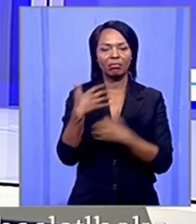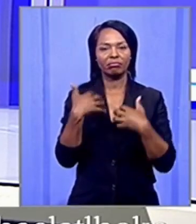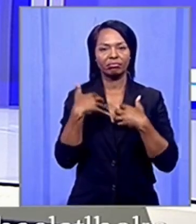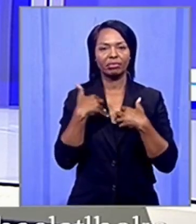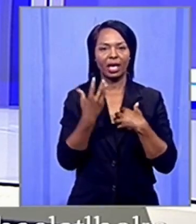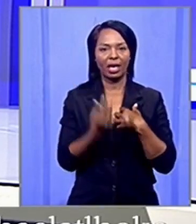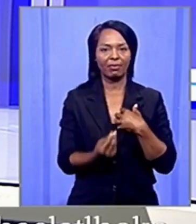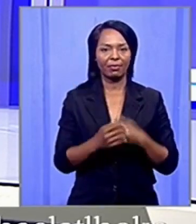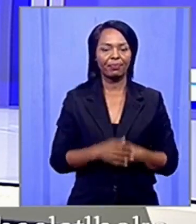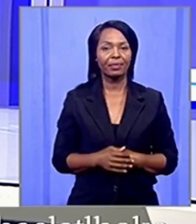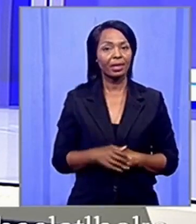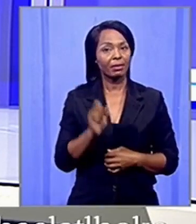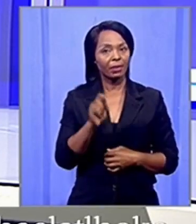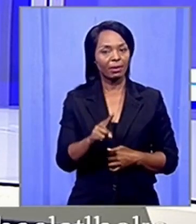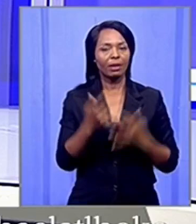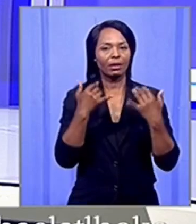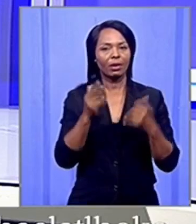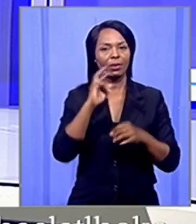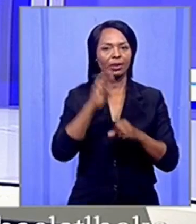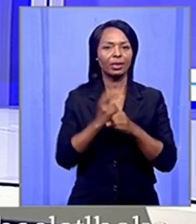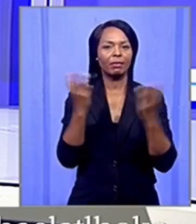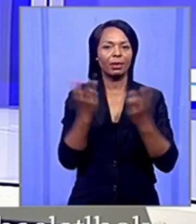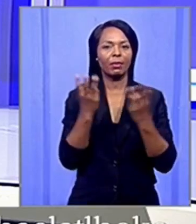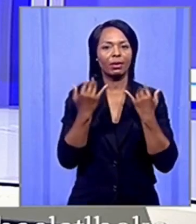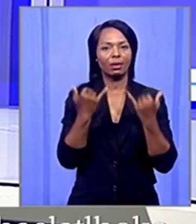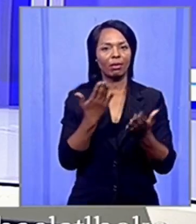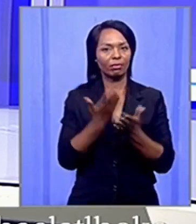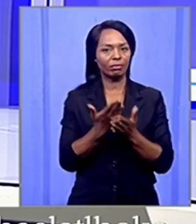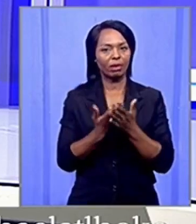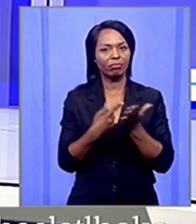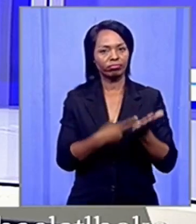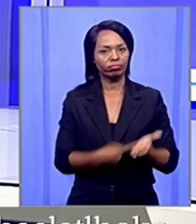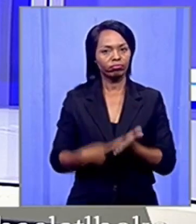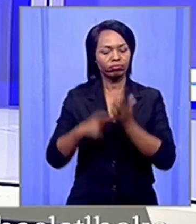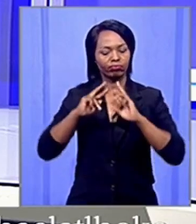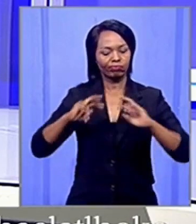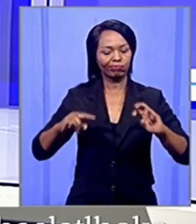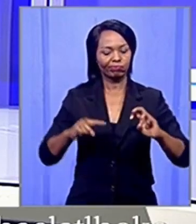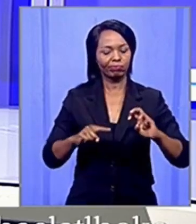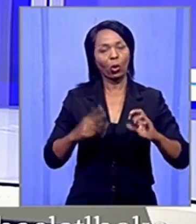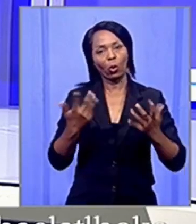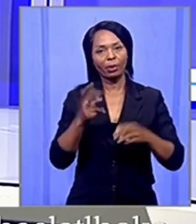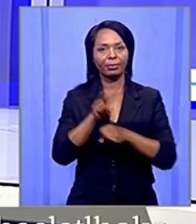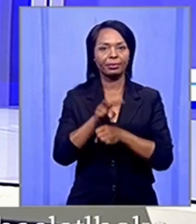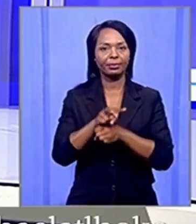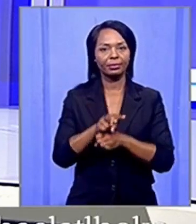tlhobaetsa. Ka jalo, di tlhoka batho ba bangwe ba ba ka di sekasekang kana go di kgala.